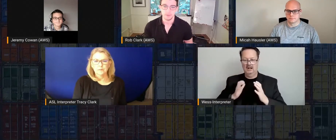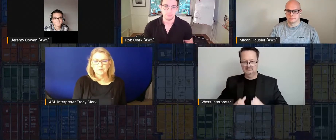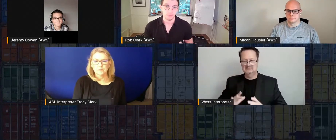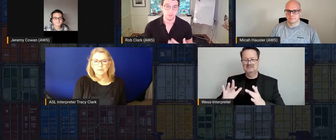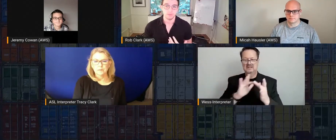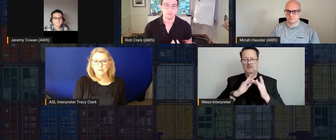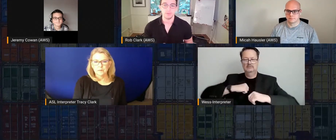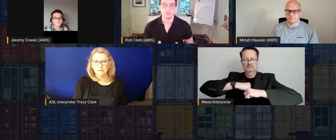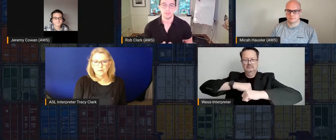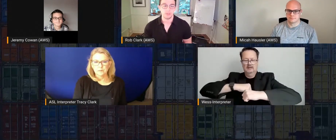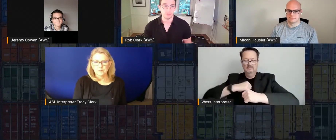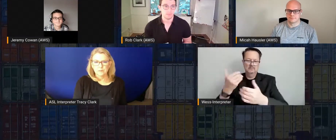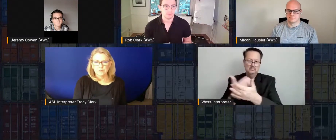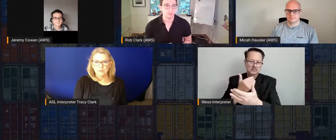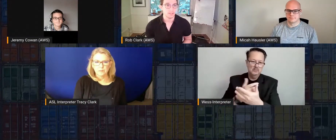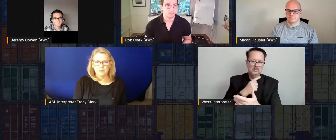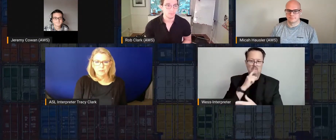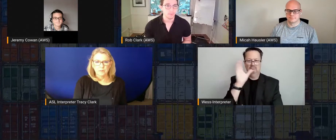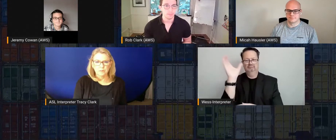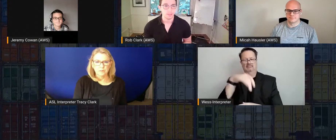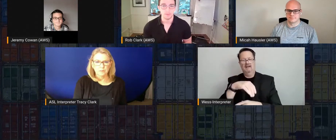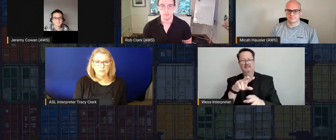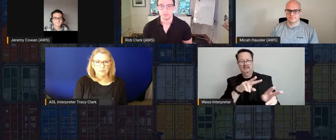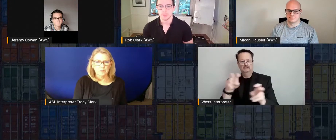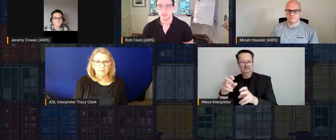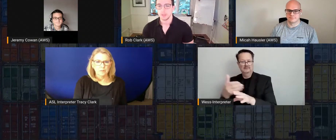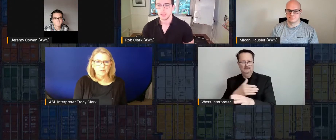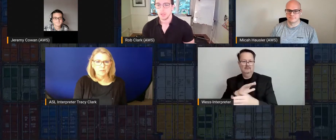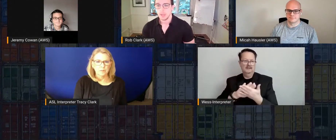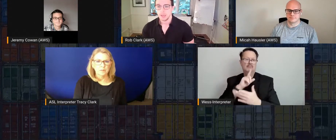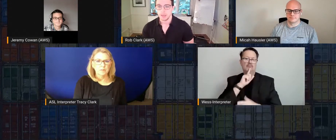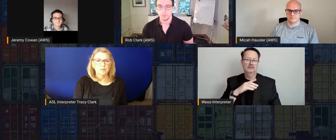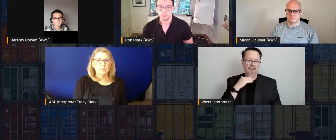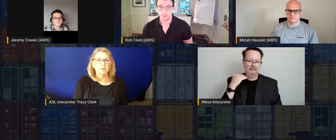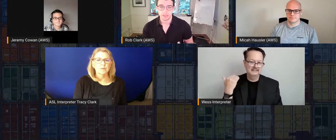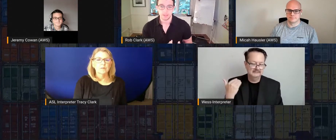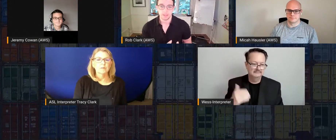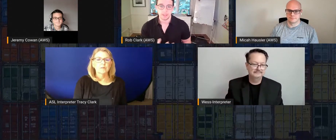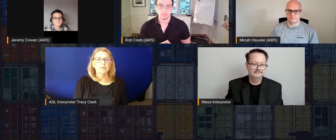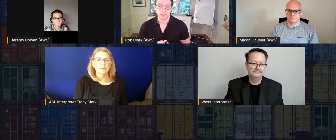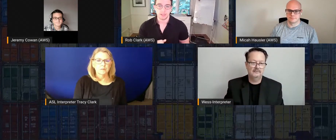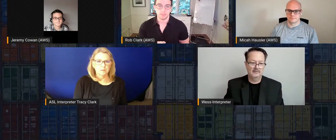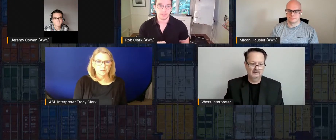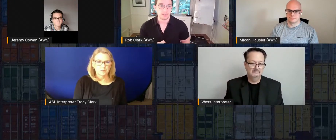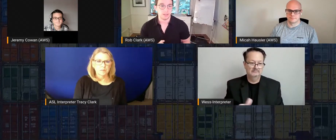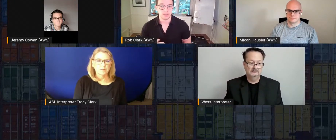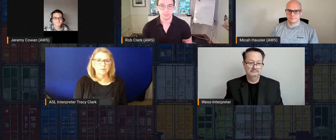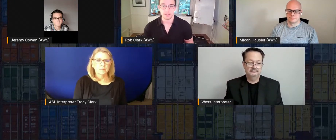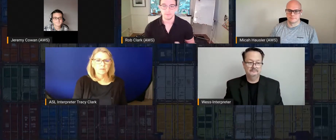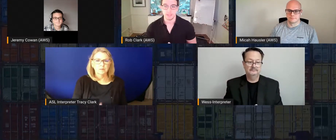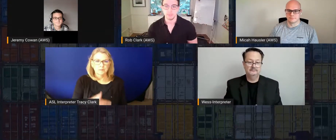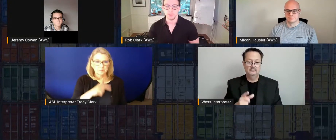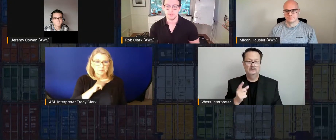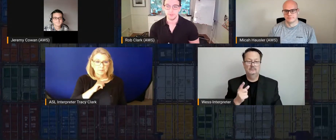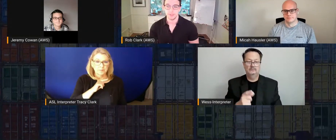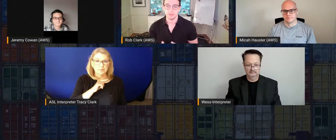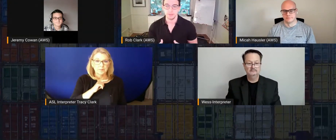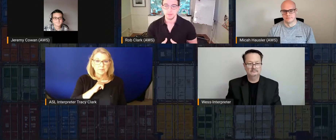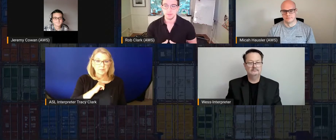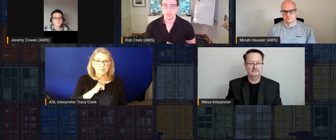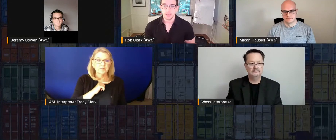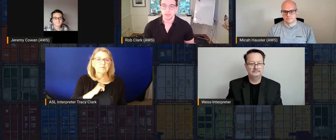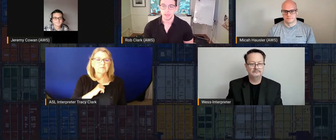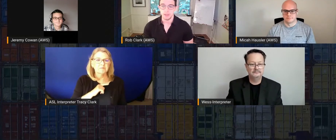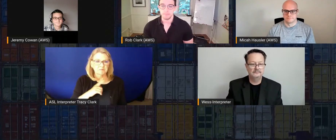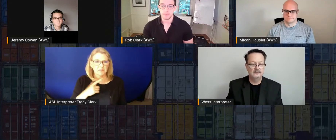protected from new or novel issues before they become a real risk. We regularly make updated armies available for